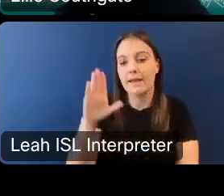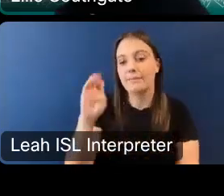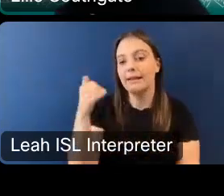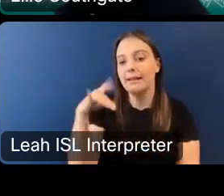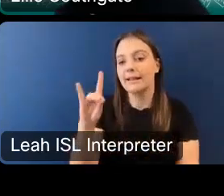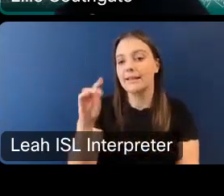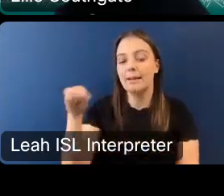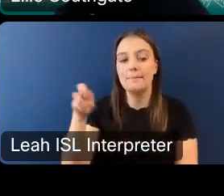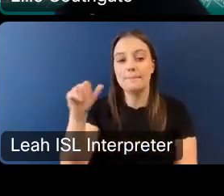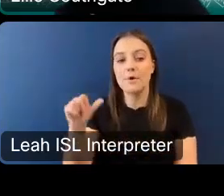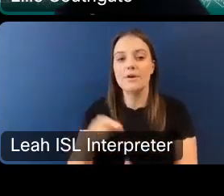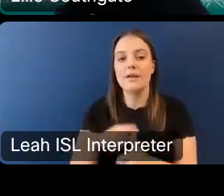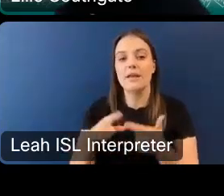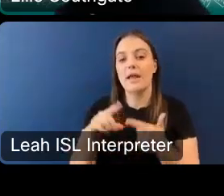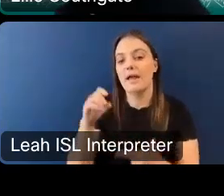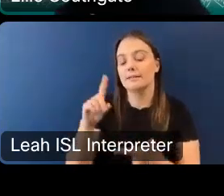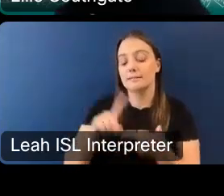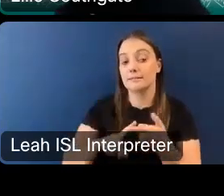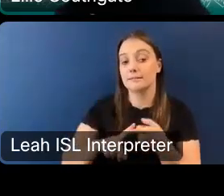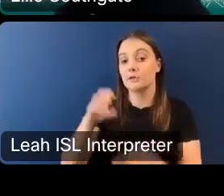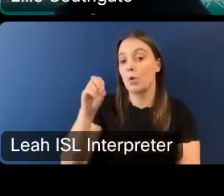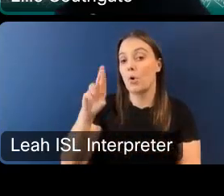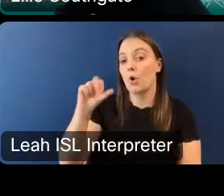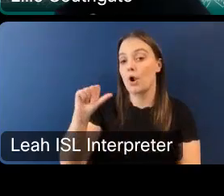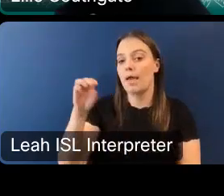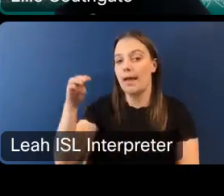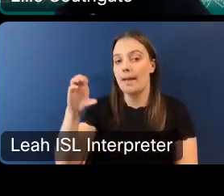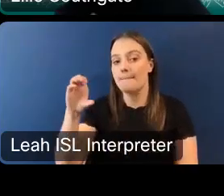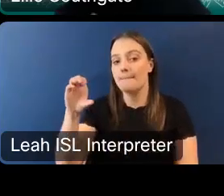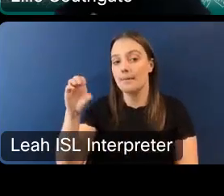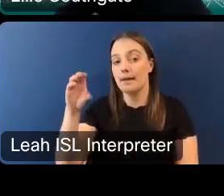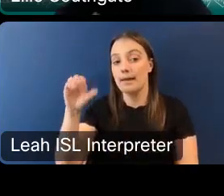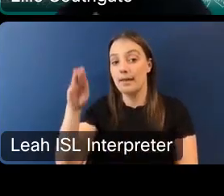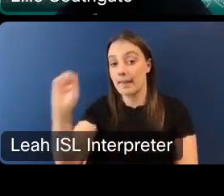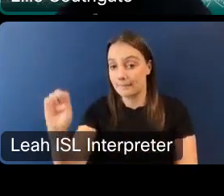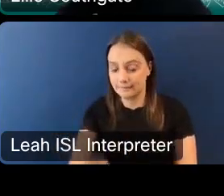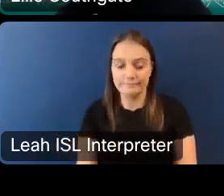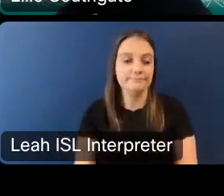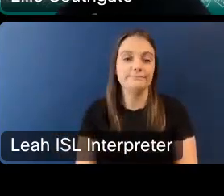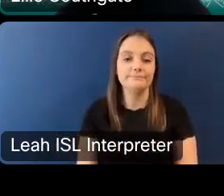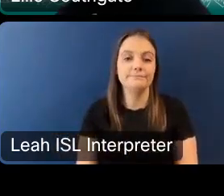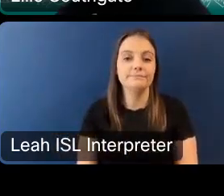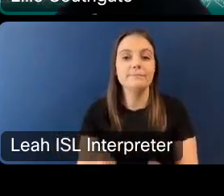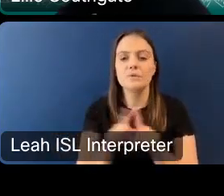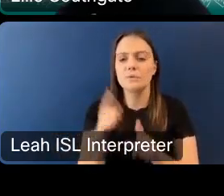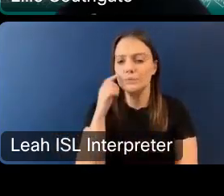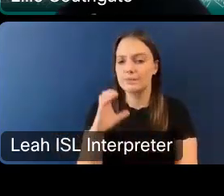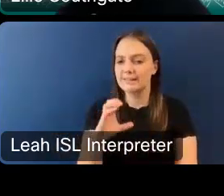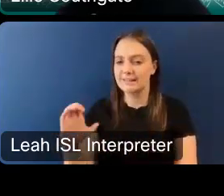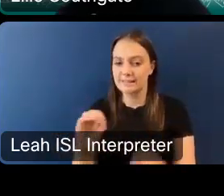and Orla McCabe. Equally, we'll be offering the closed